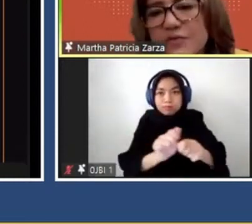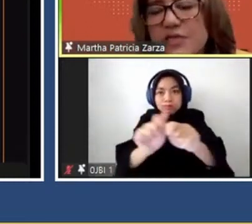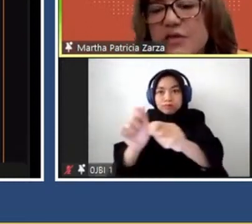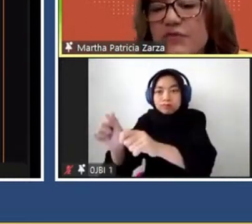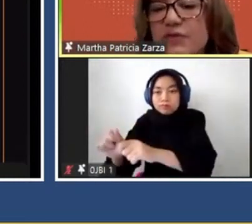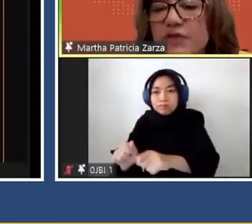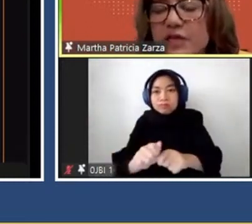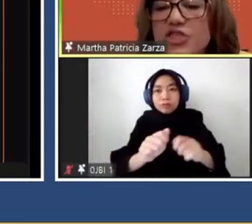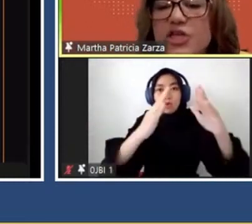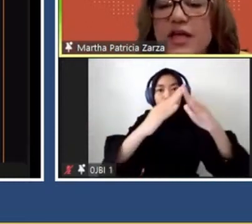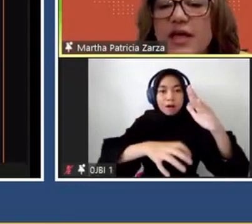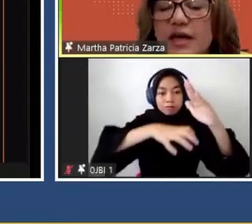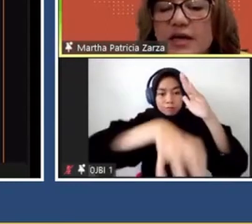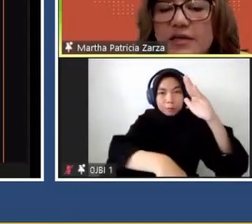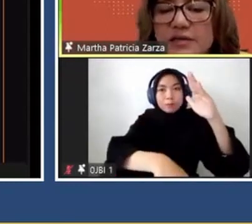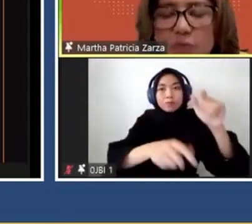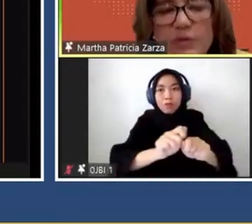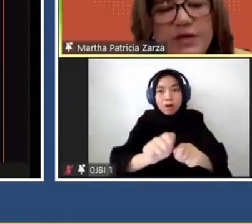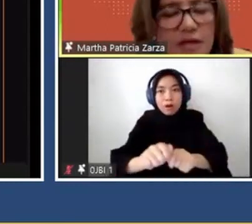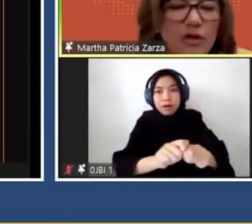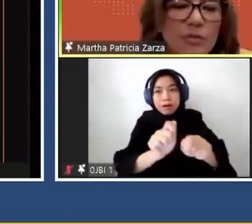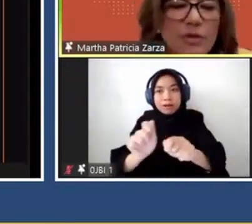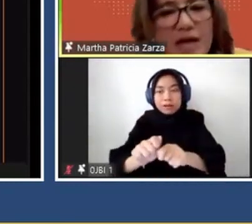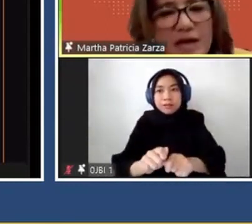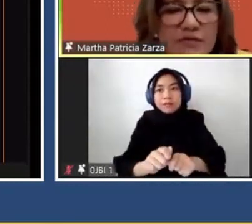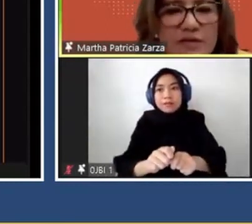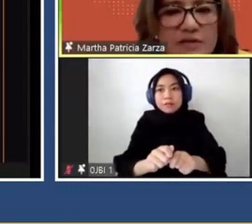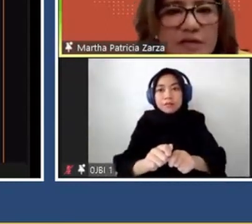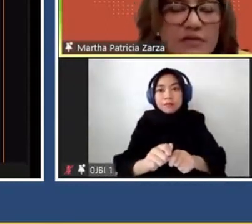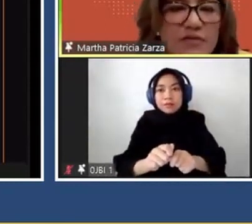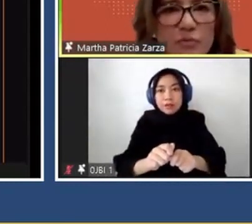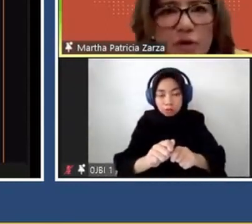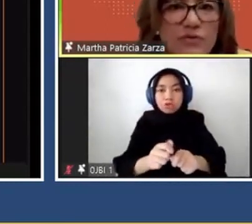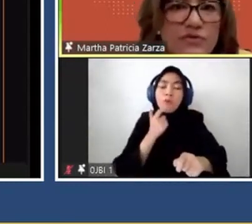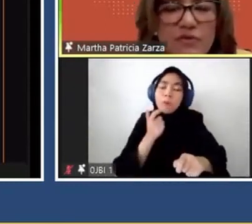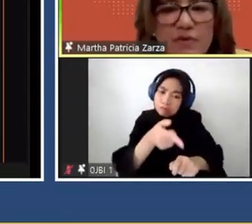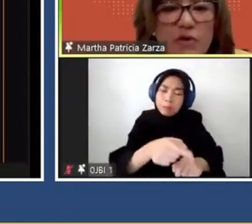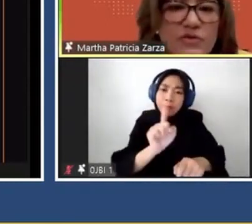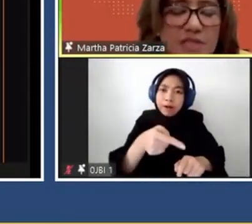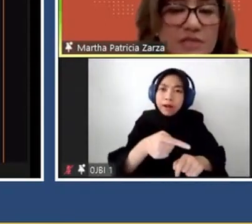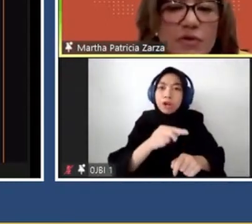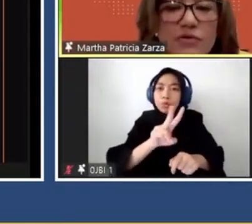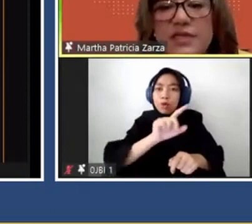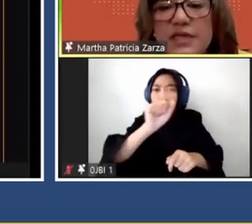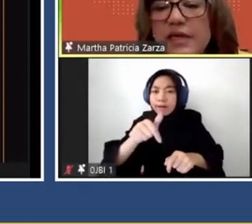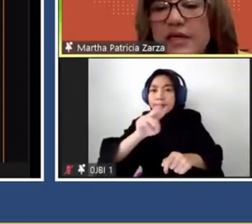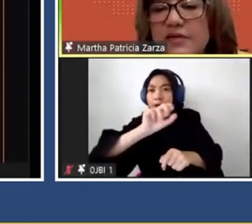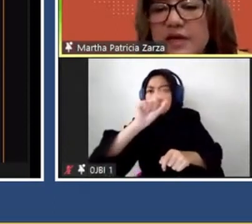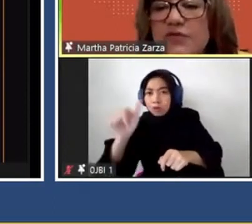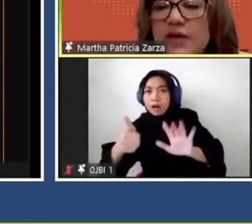actual houses of the village, and we were coming back after 2 months, 3 months, 6